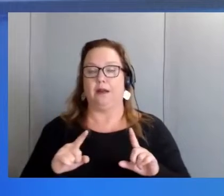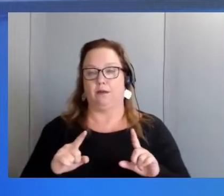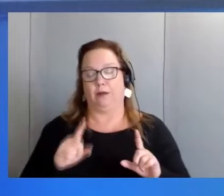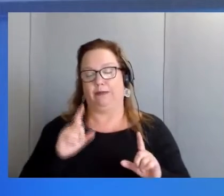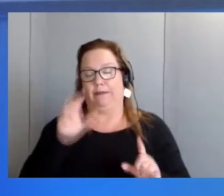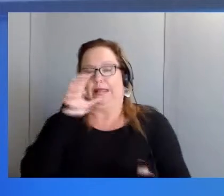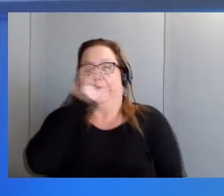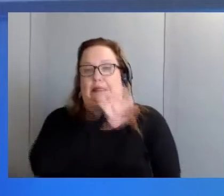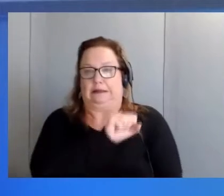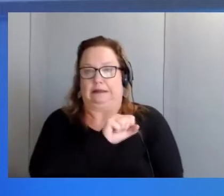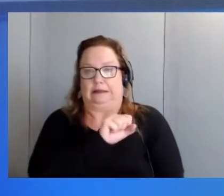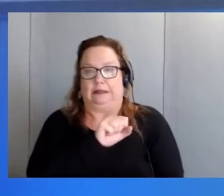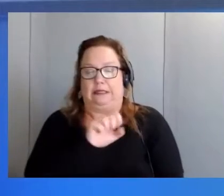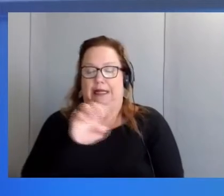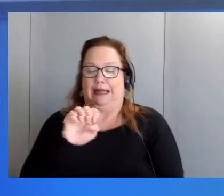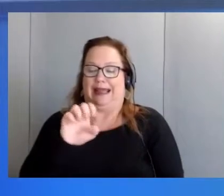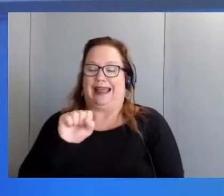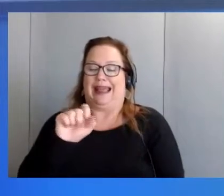have something to do with estrogen.